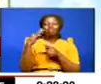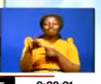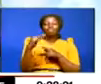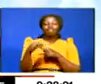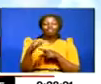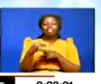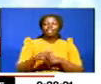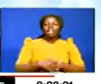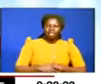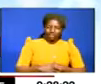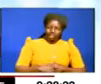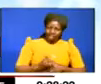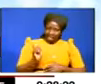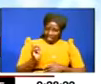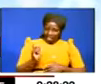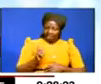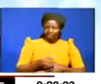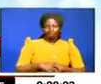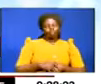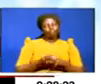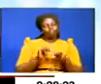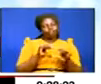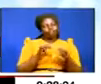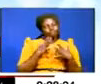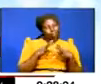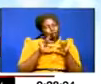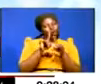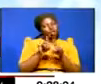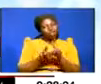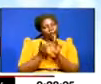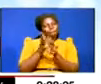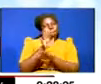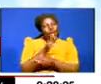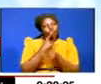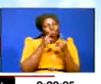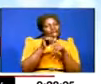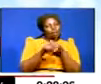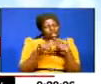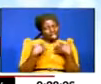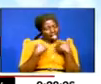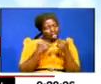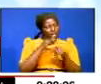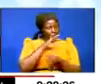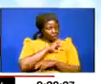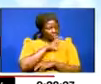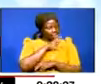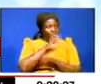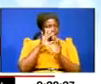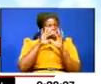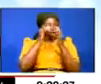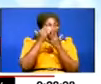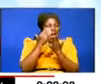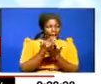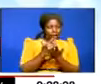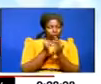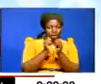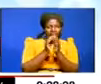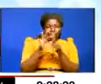The keyboard warriors are even back to analyzing the health benefits of cabbage and sukuma wiki. Emma